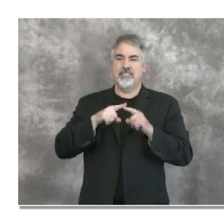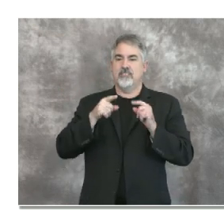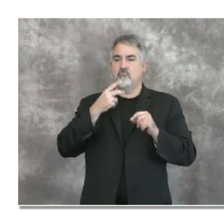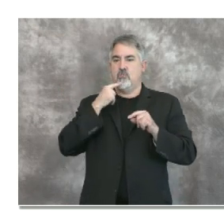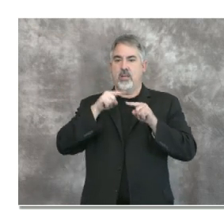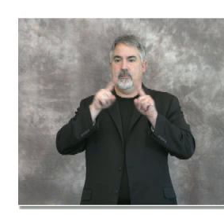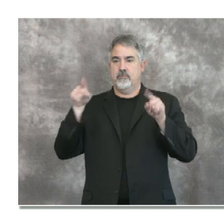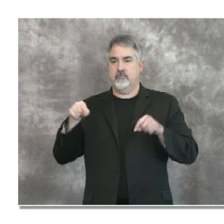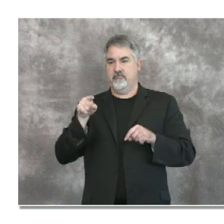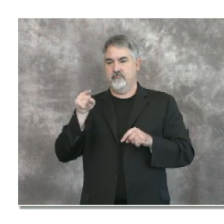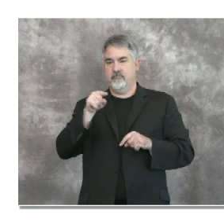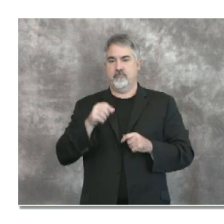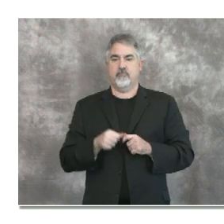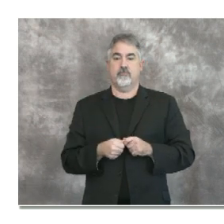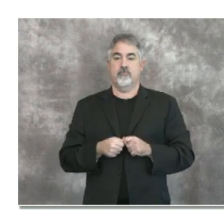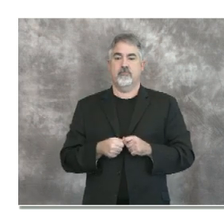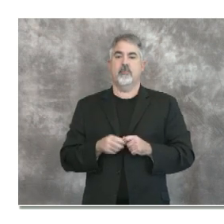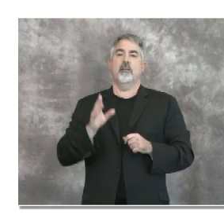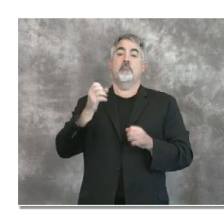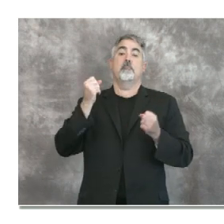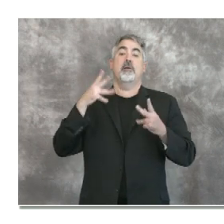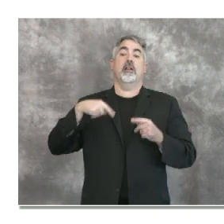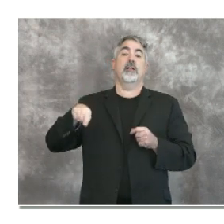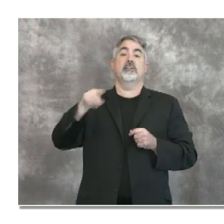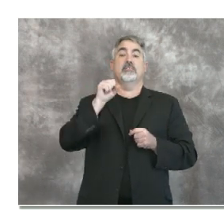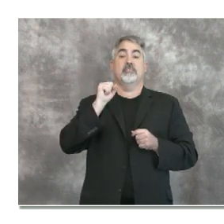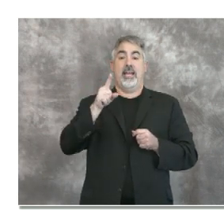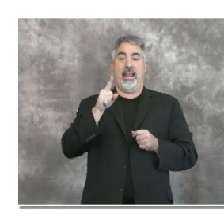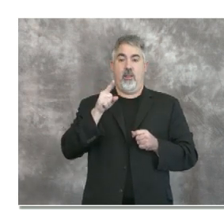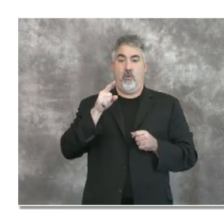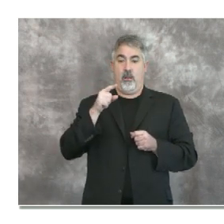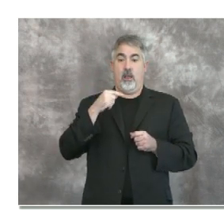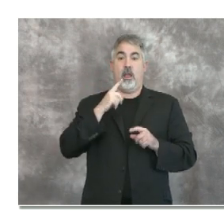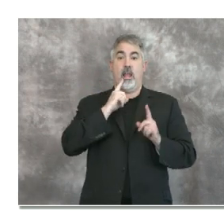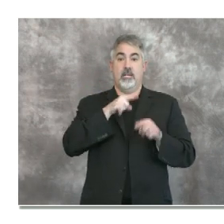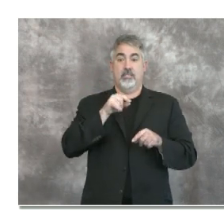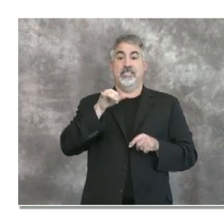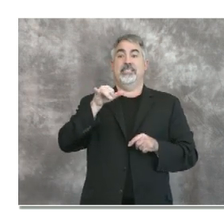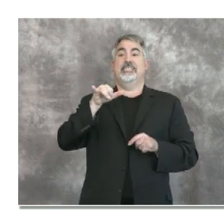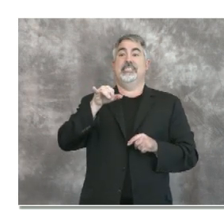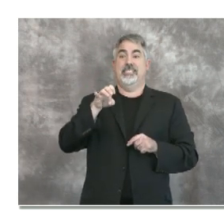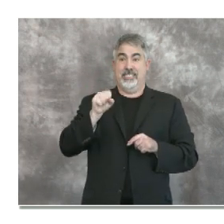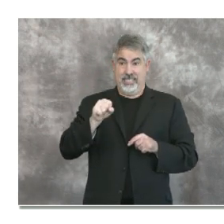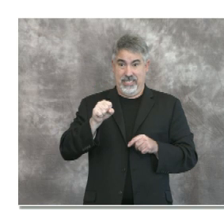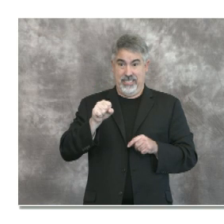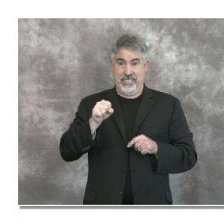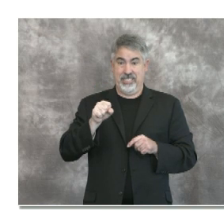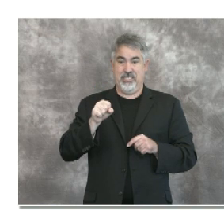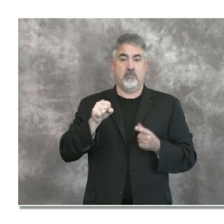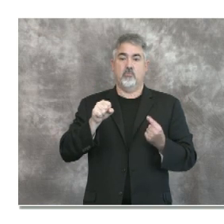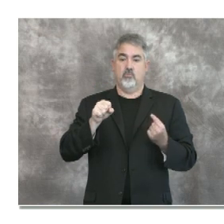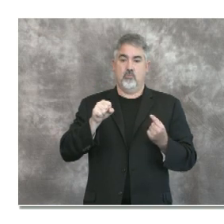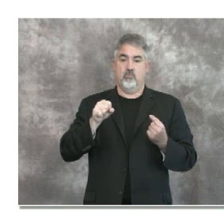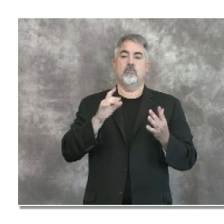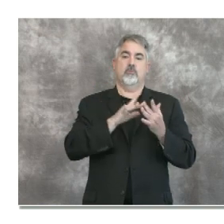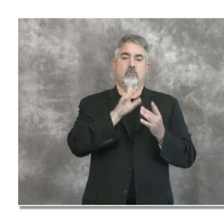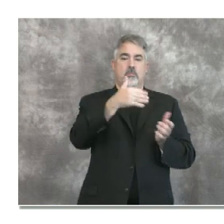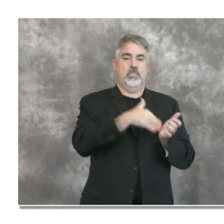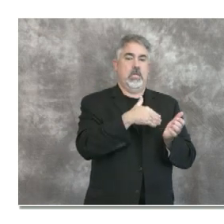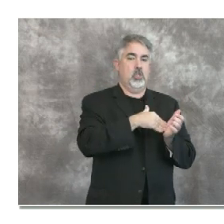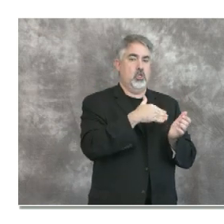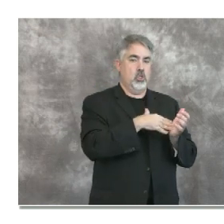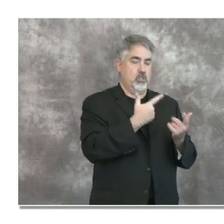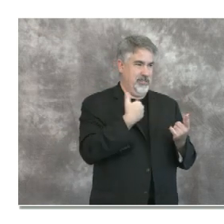would belong to. If the answer is yes, then you would contact your healthcare provider to